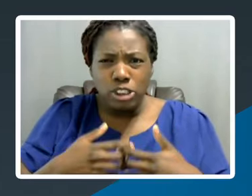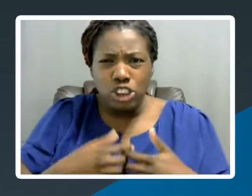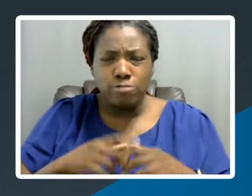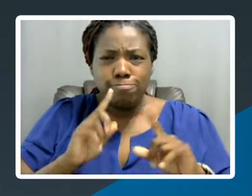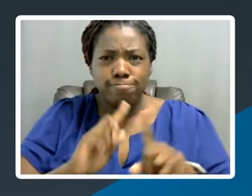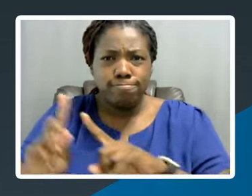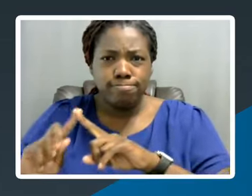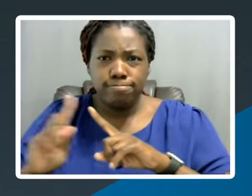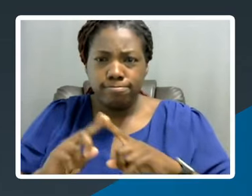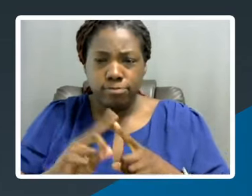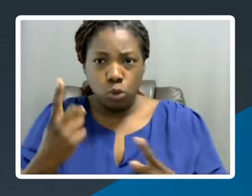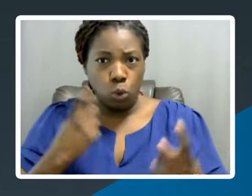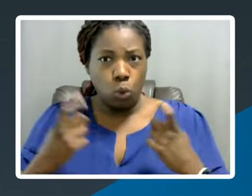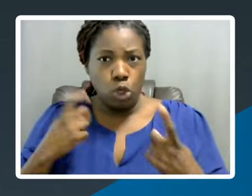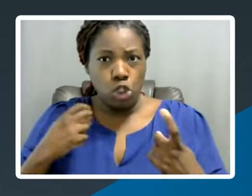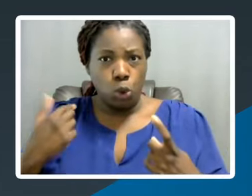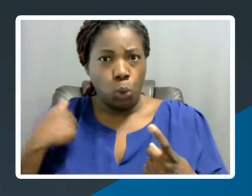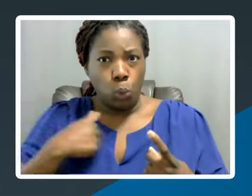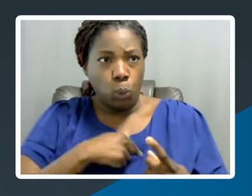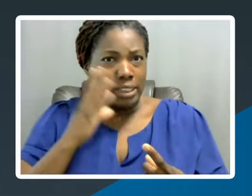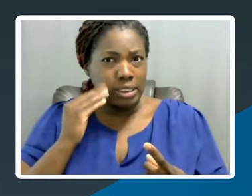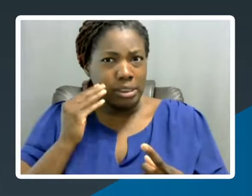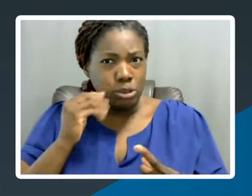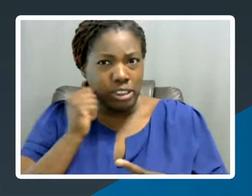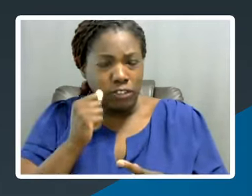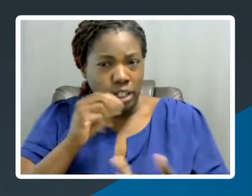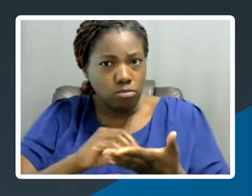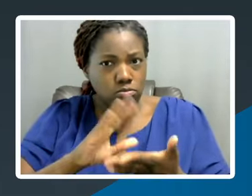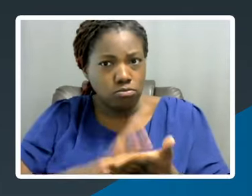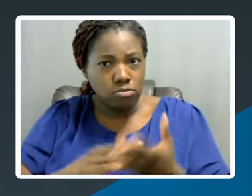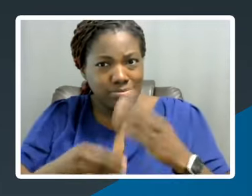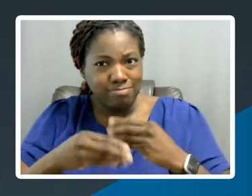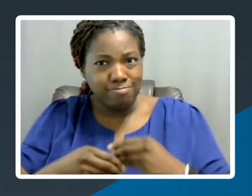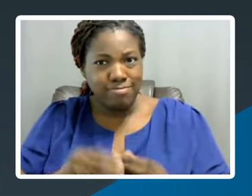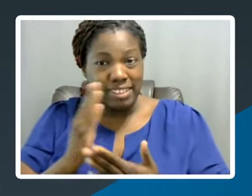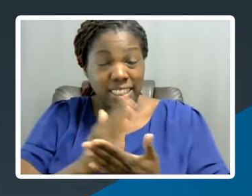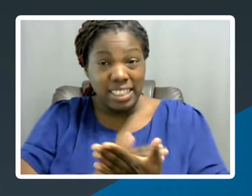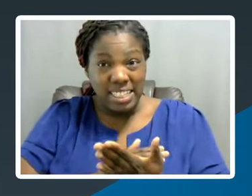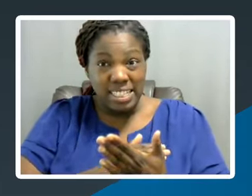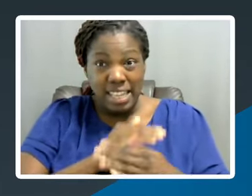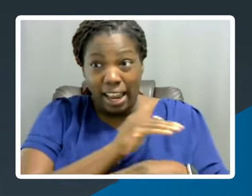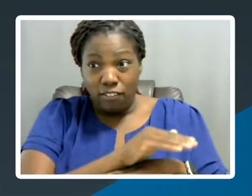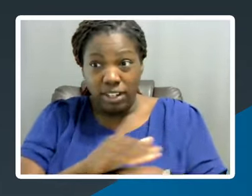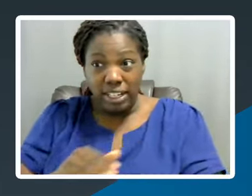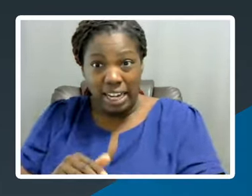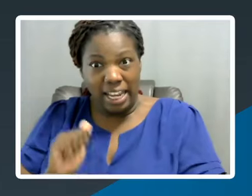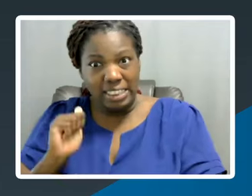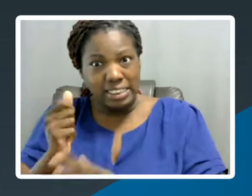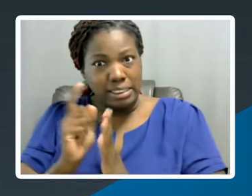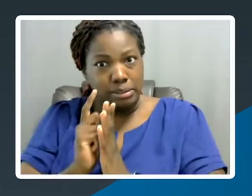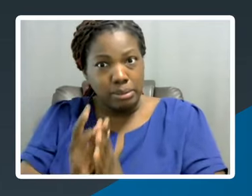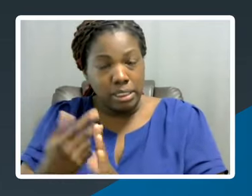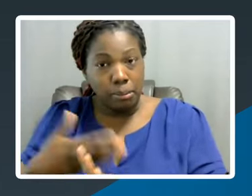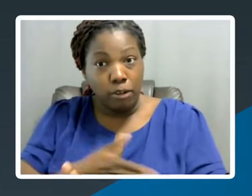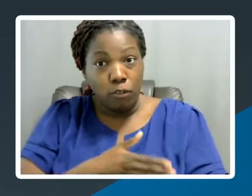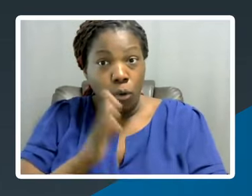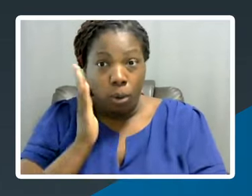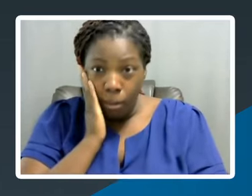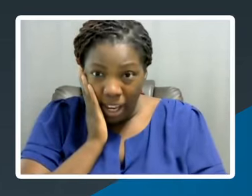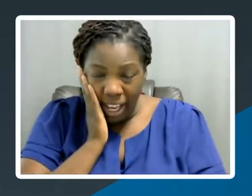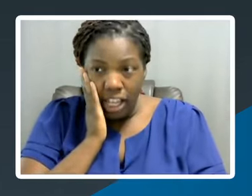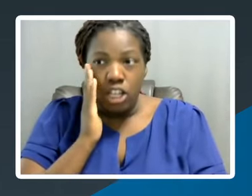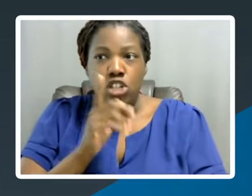as we come across during the day, we put them on our list. And then at night, we take 10 minutes before we go to bed to rabbit hole. And the